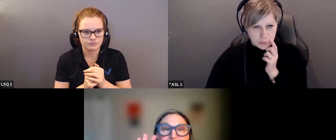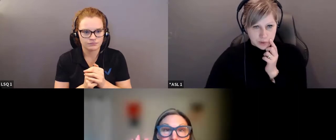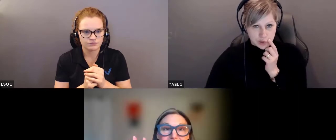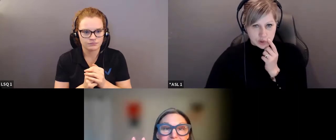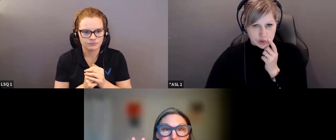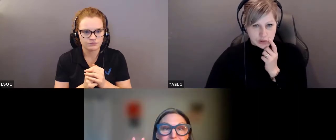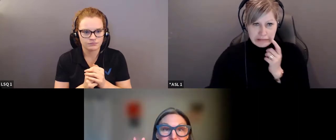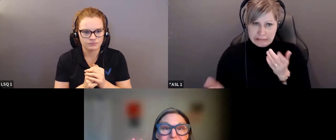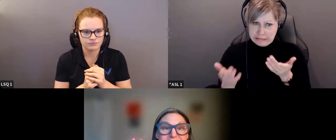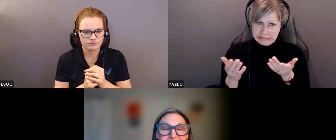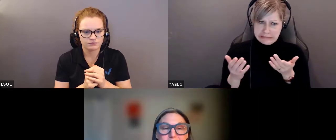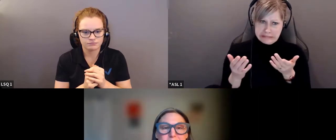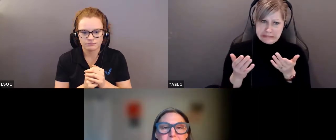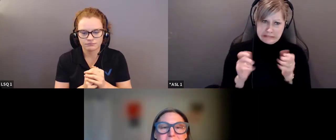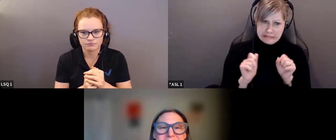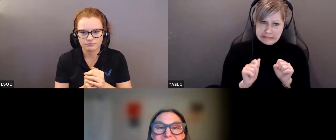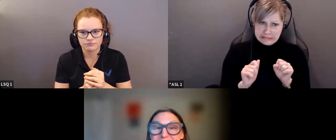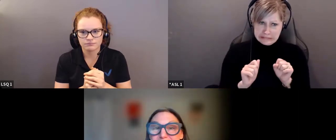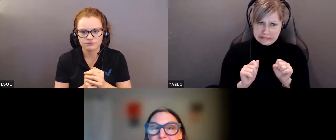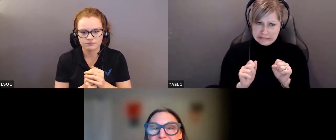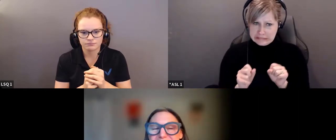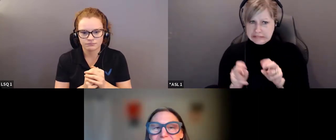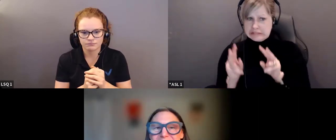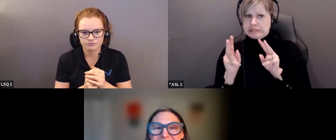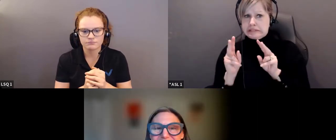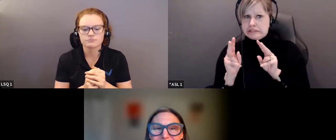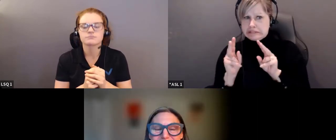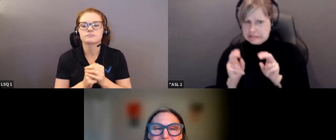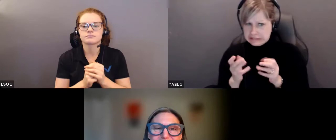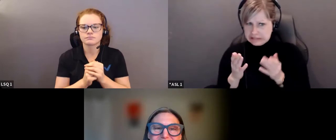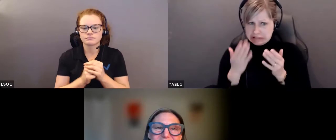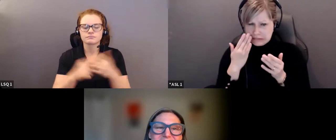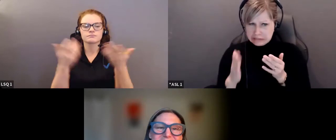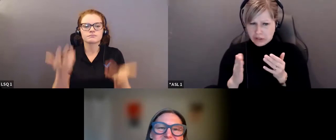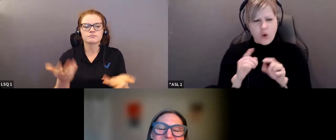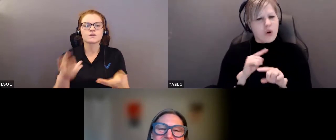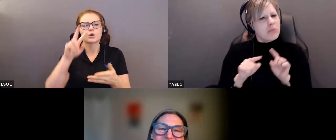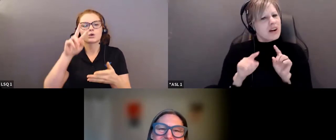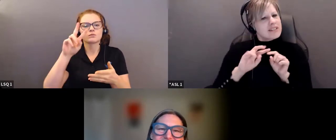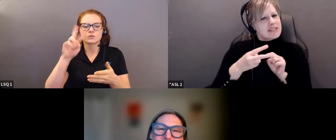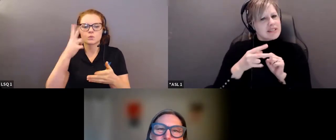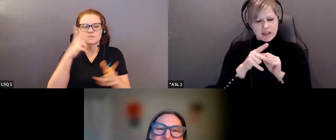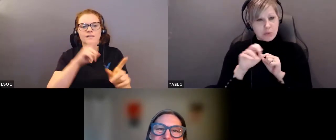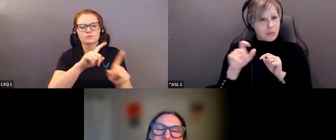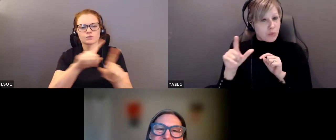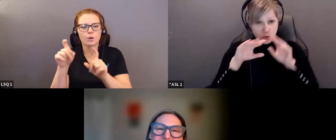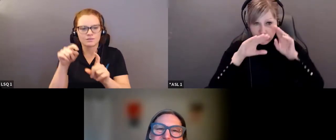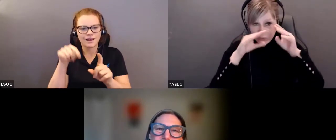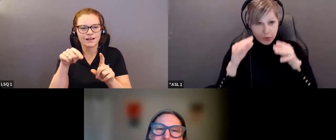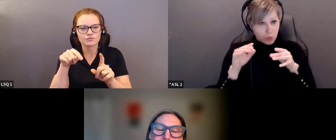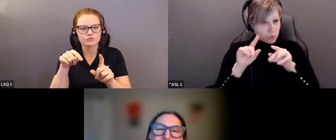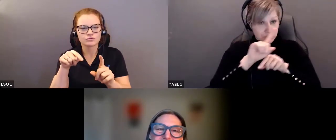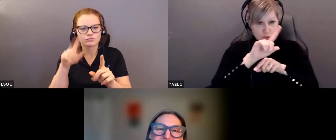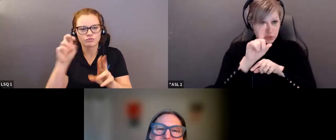We may or may not be doing the second poll. What the second poll is inviting us to reflect on is